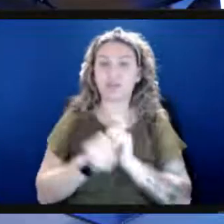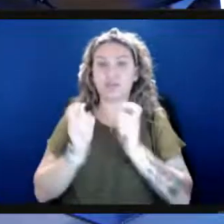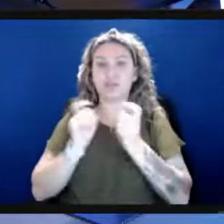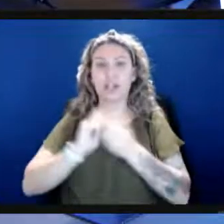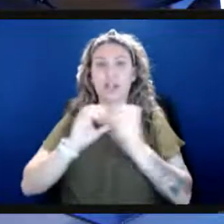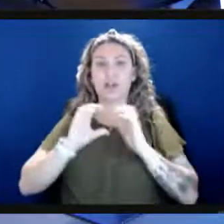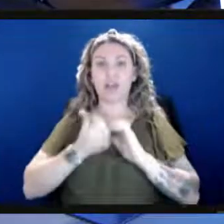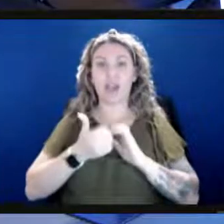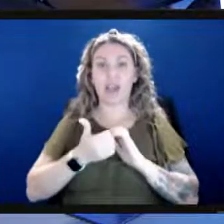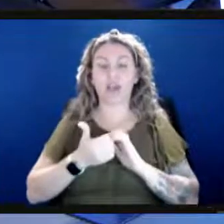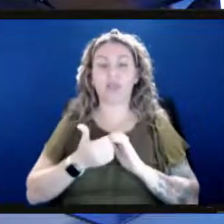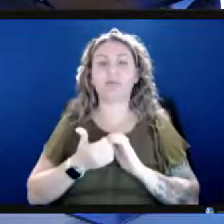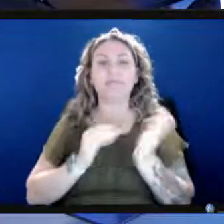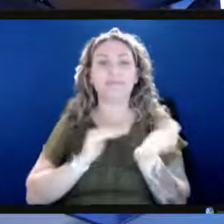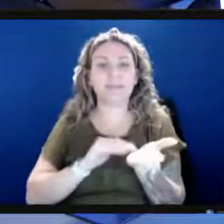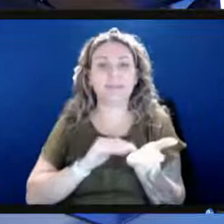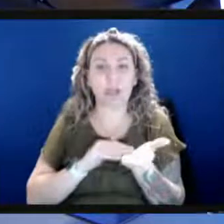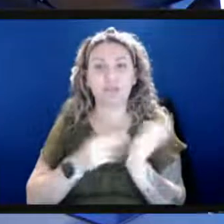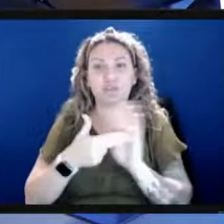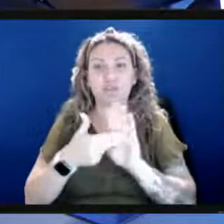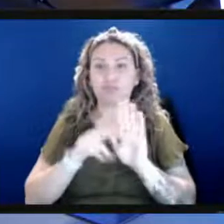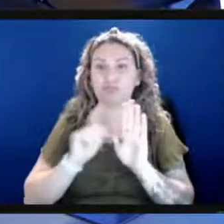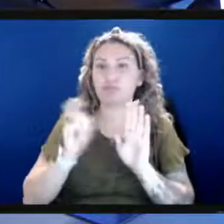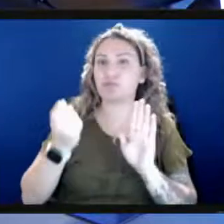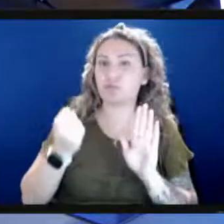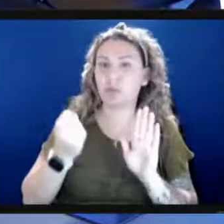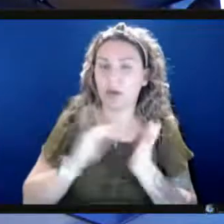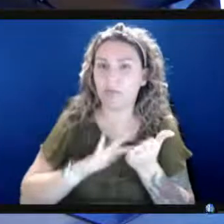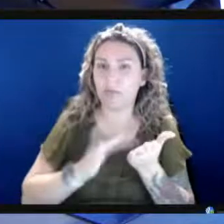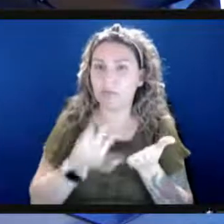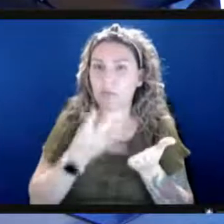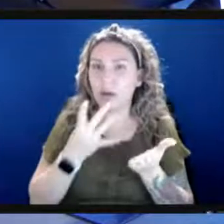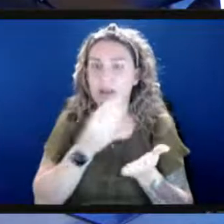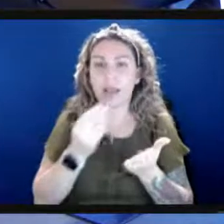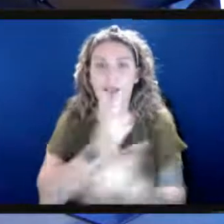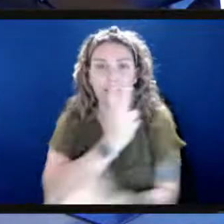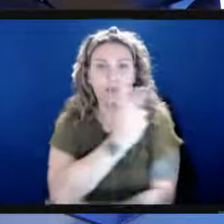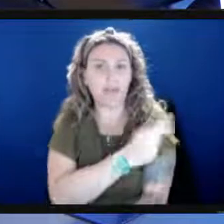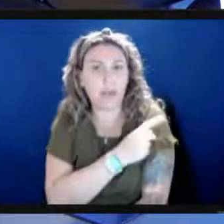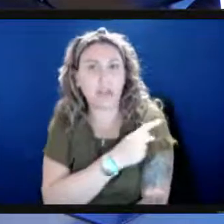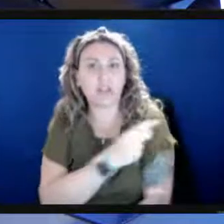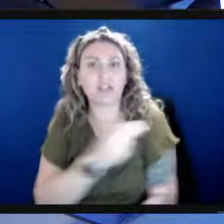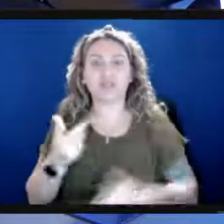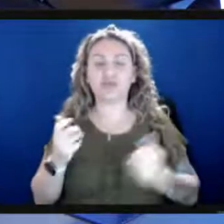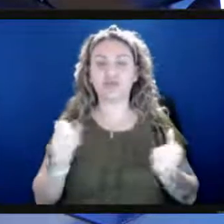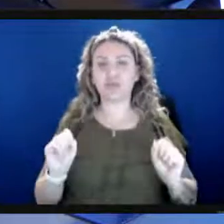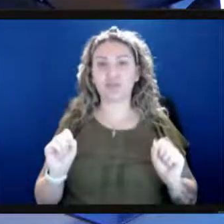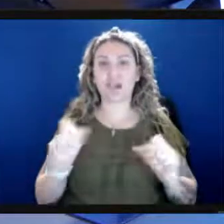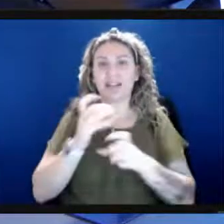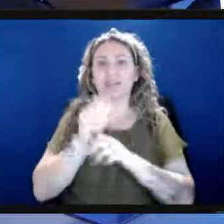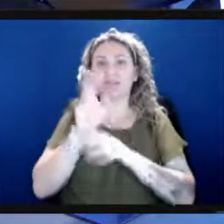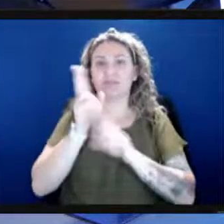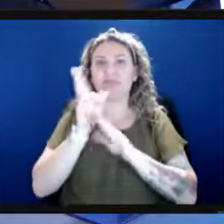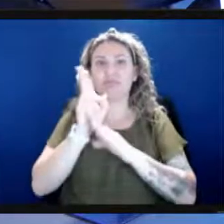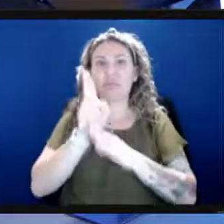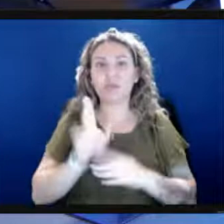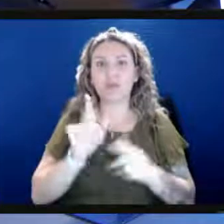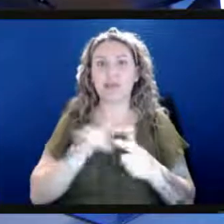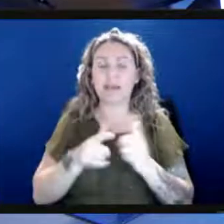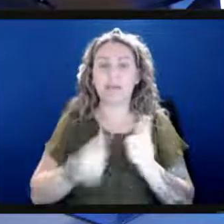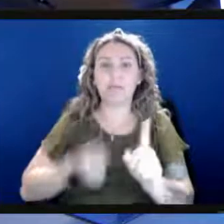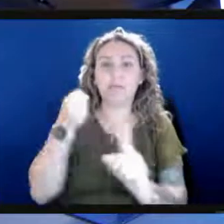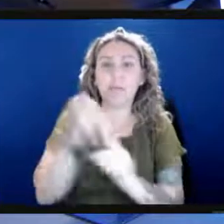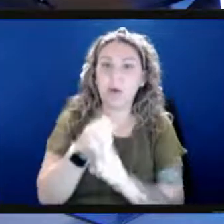doctors prescribed opioids, and our patients were trying to get used to that, and then bam, COVID hits,